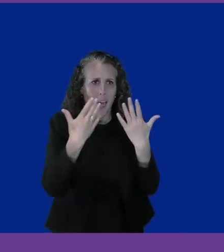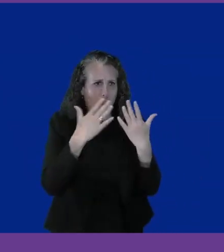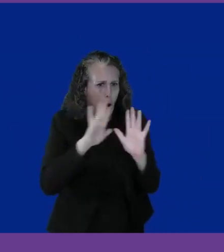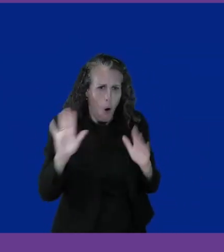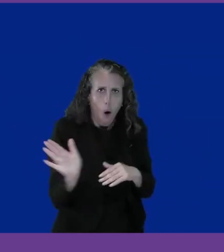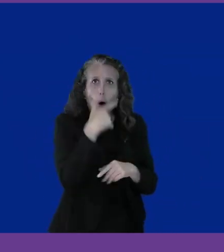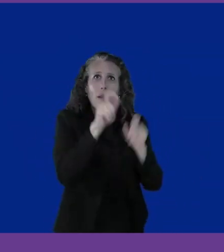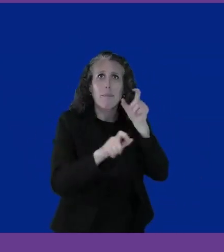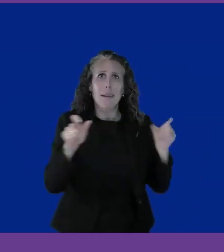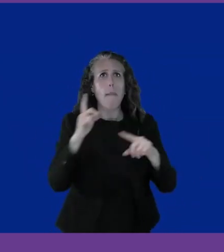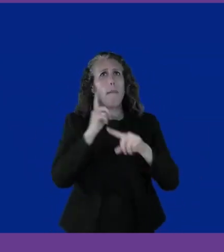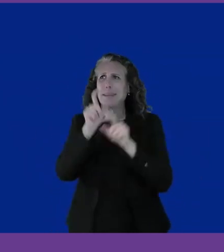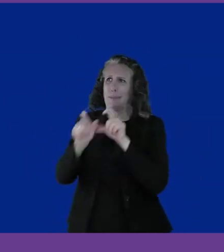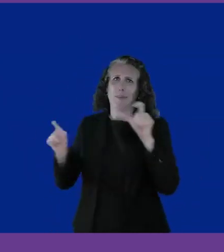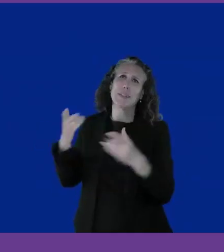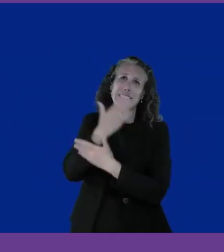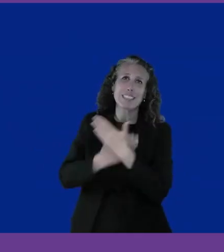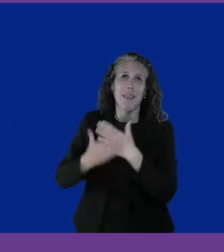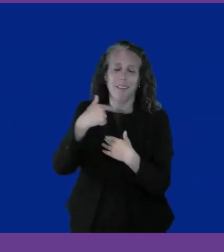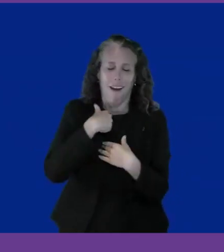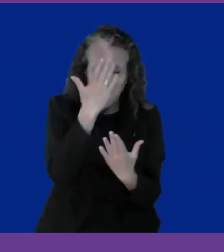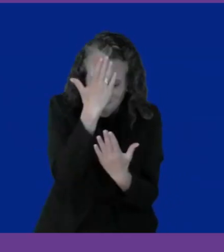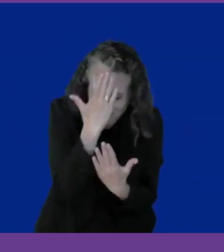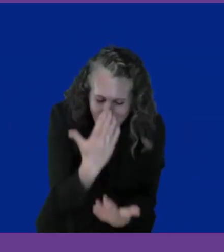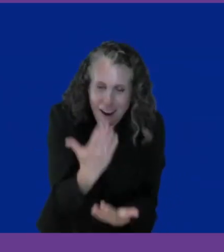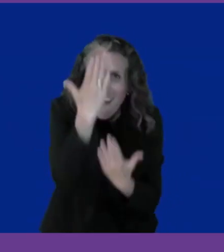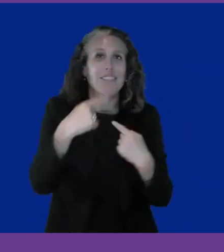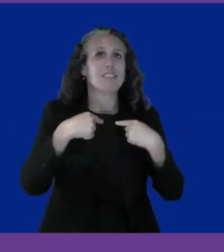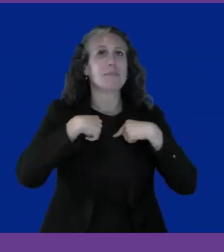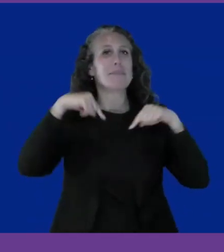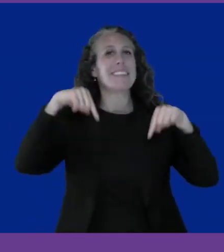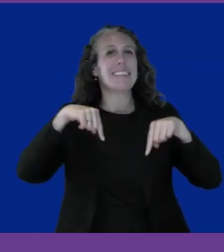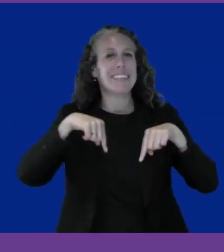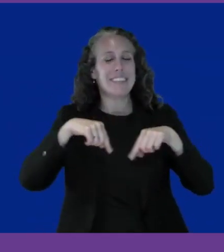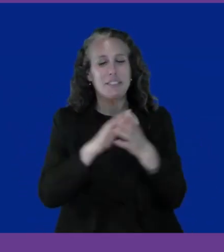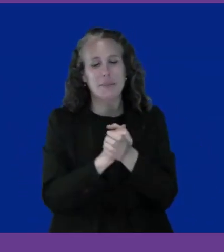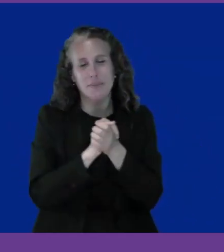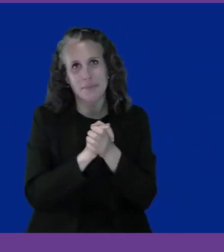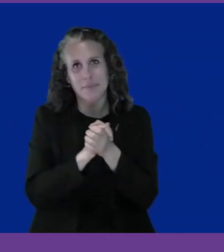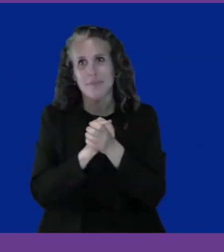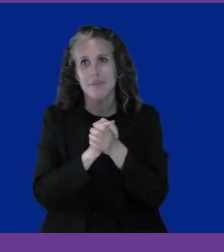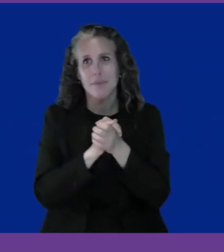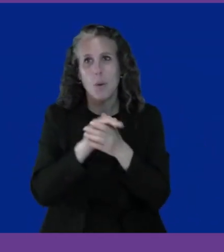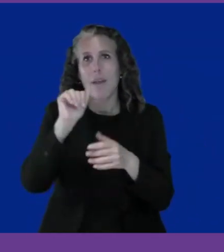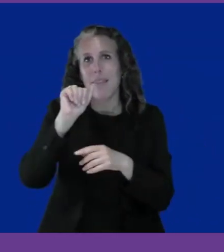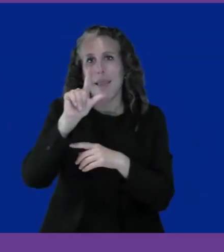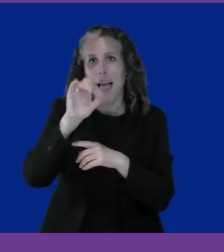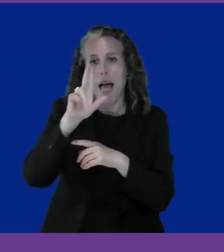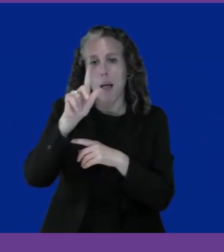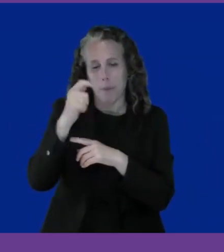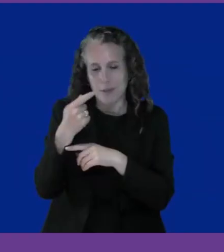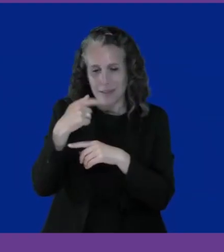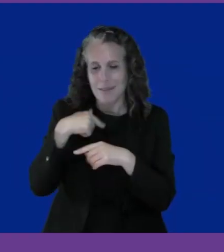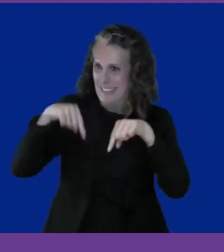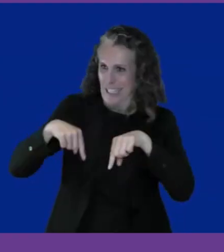disabilities. It's really an honor for me to be here with our Commissioner Albuquerque